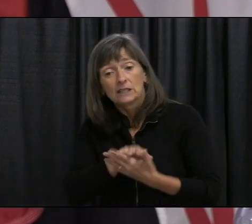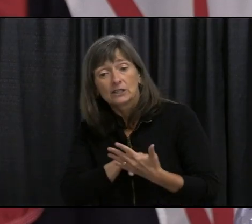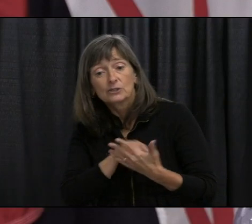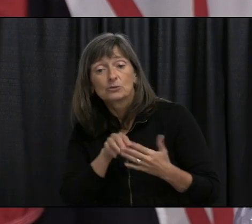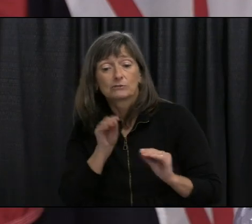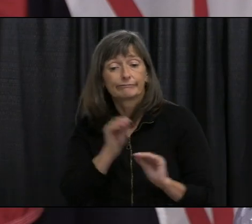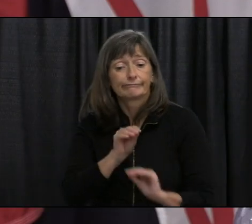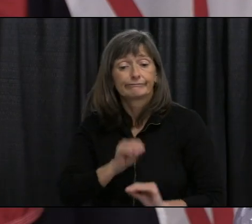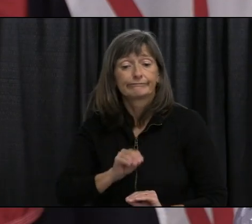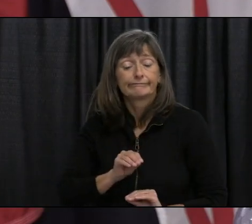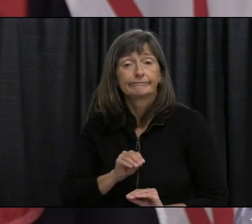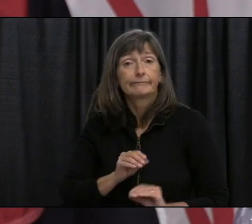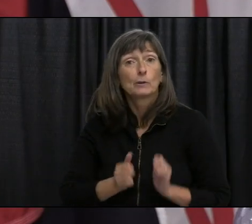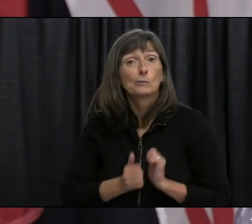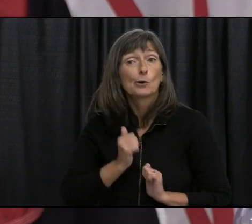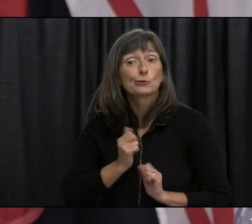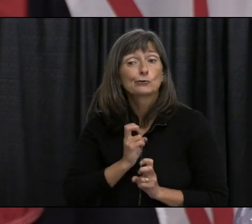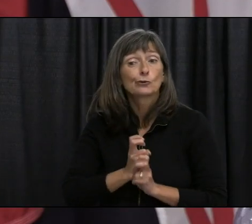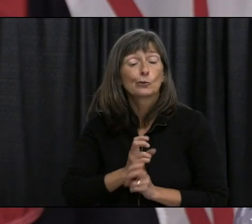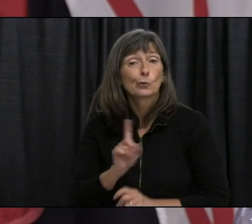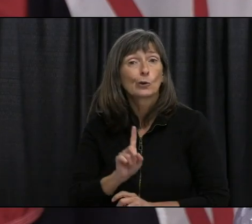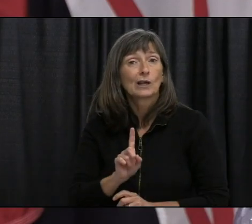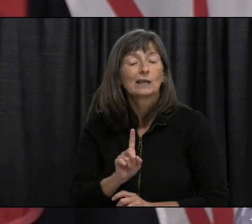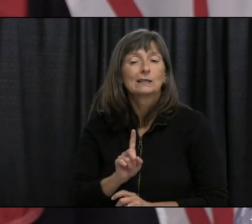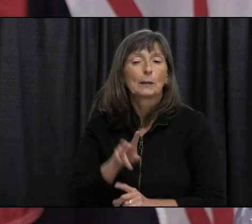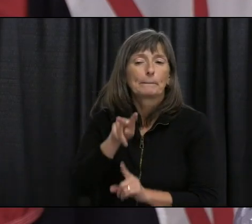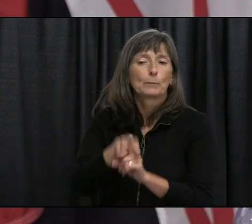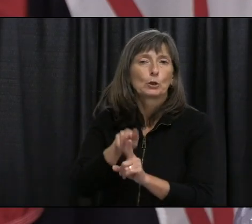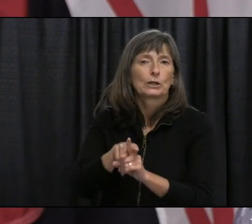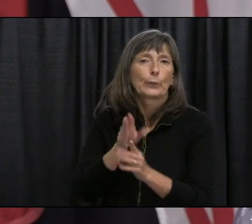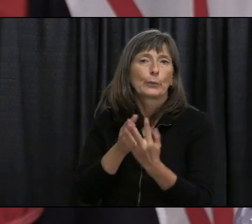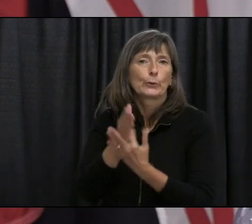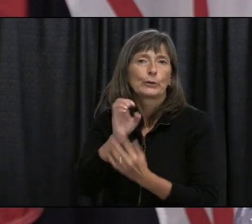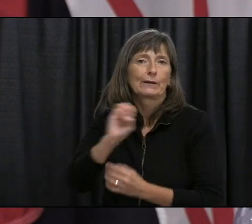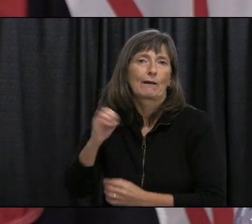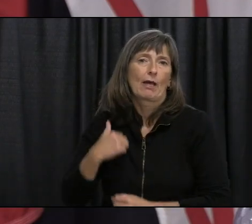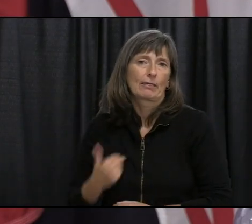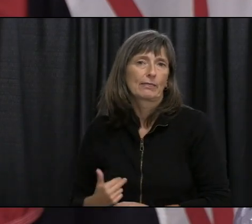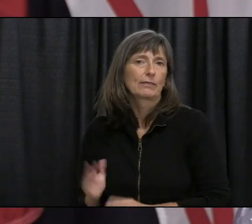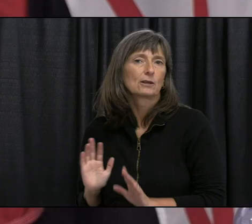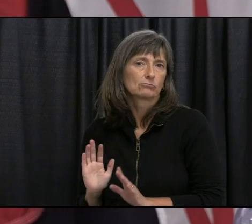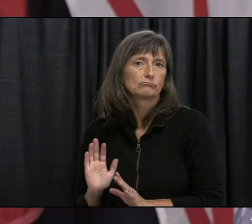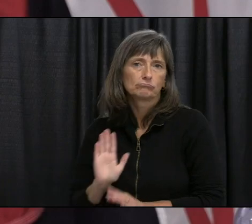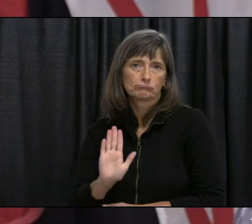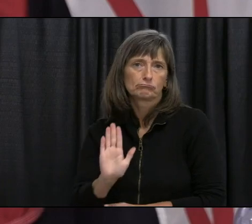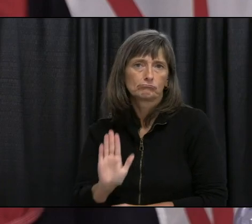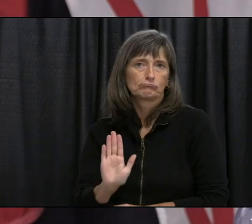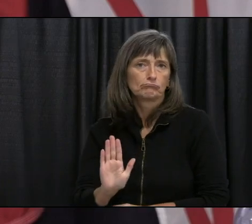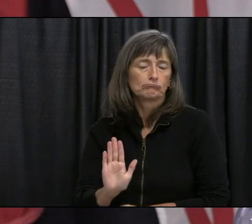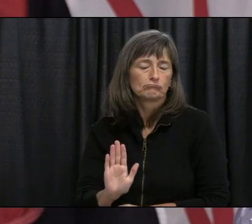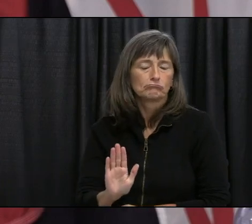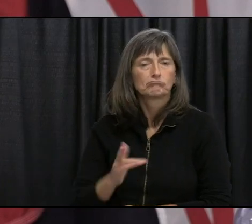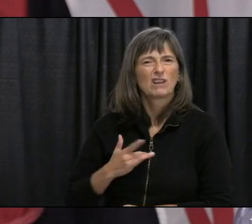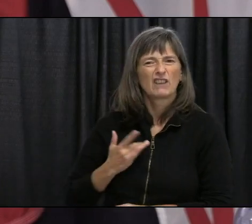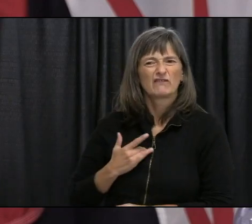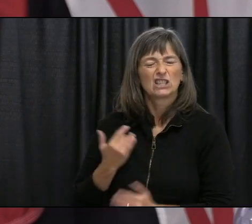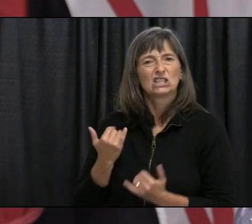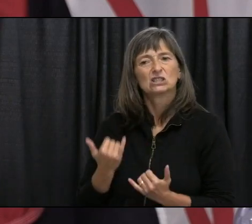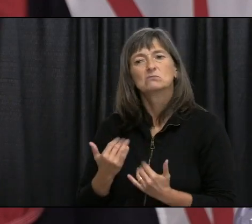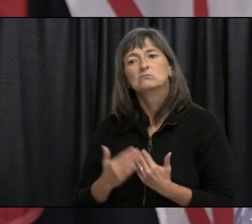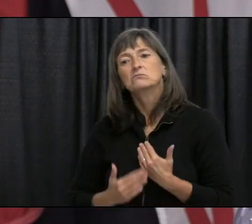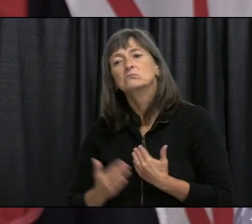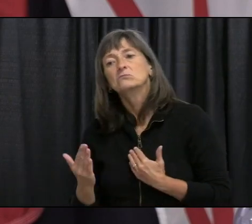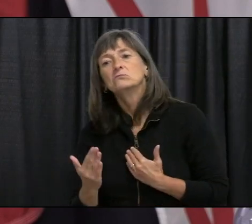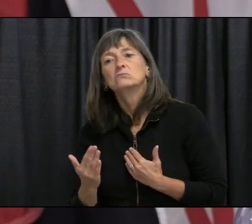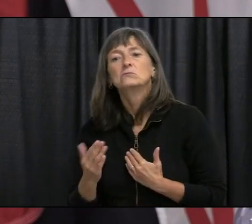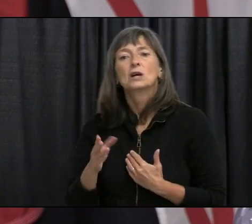around Eastern Health. They've been around the booking issue. And I'm sure that we'll need to reopen some